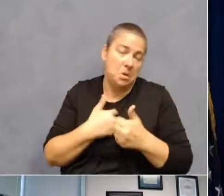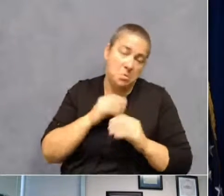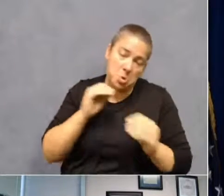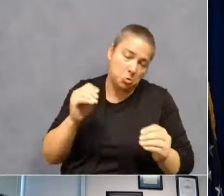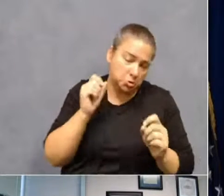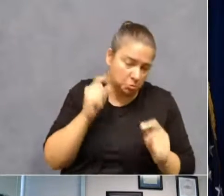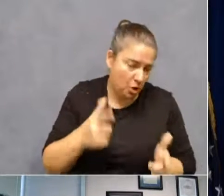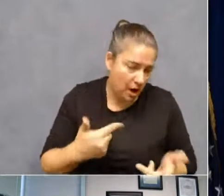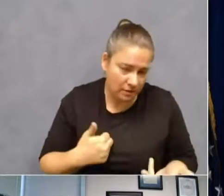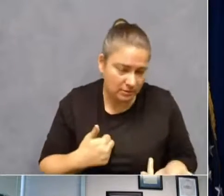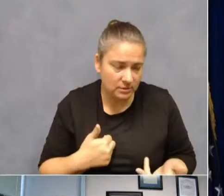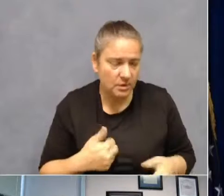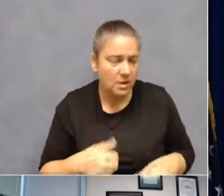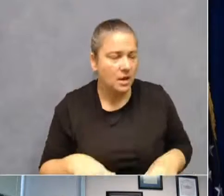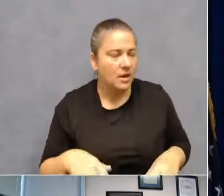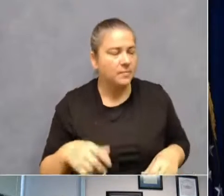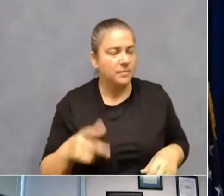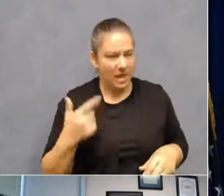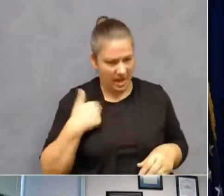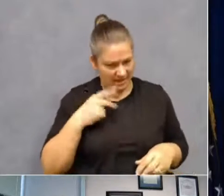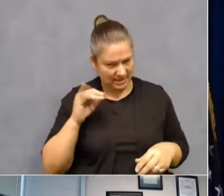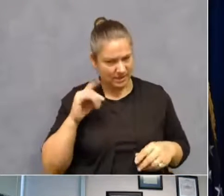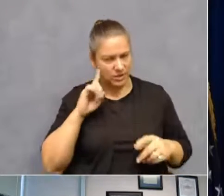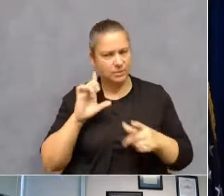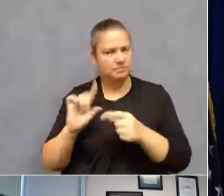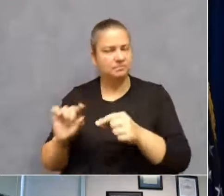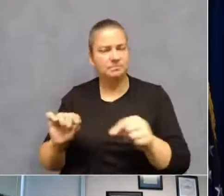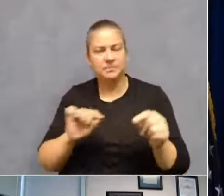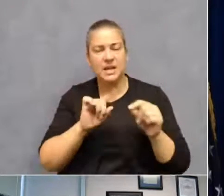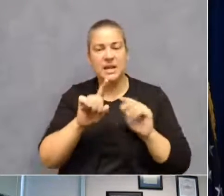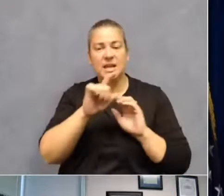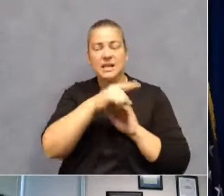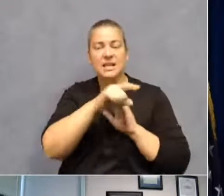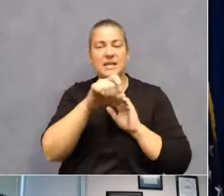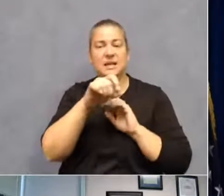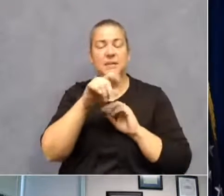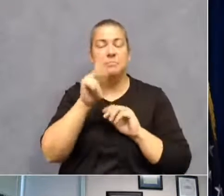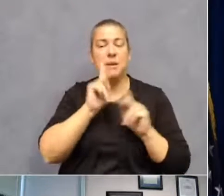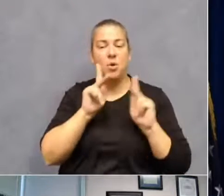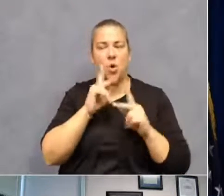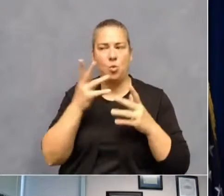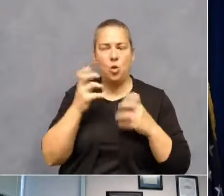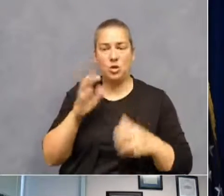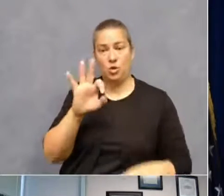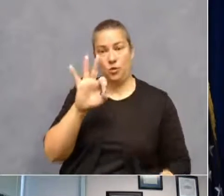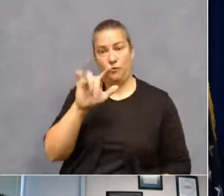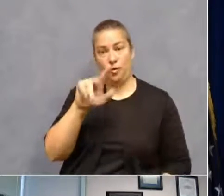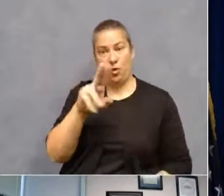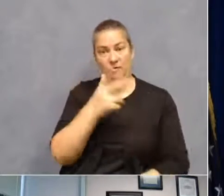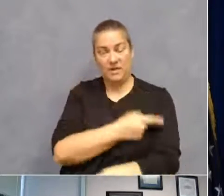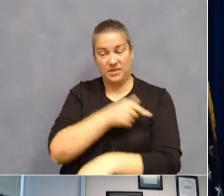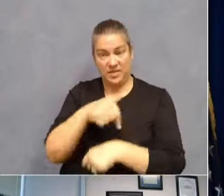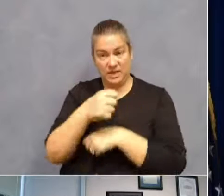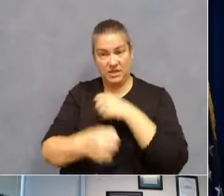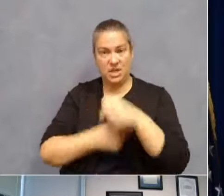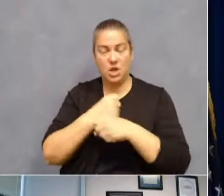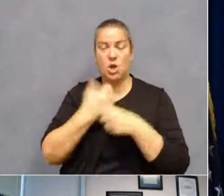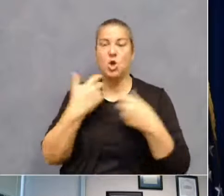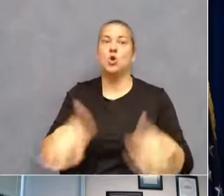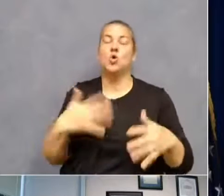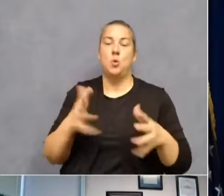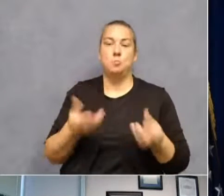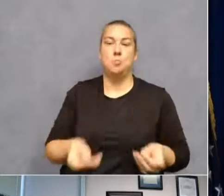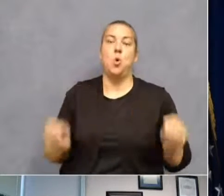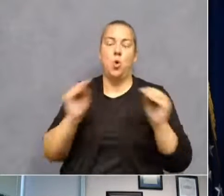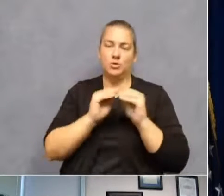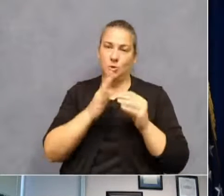that the public is seeking the influenza vaccine in larger numbers this year. So thank you to all of you who are getting vaccinated